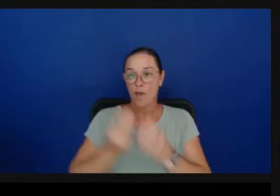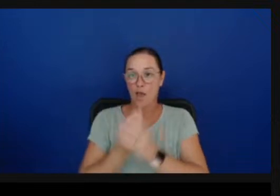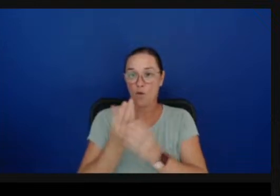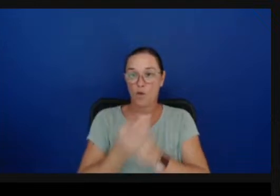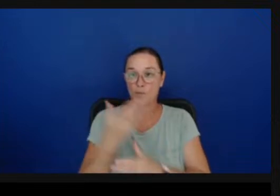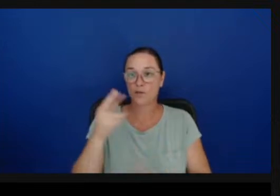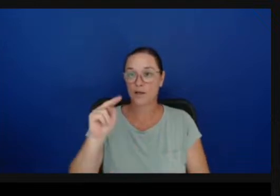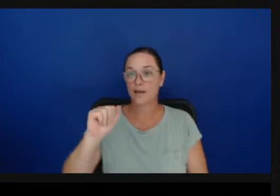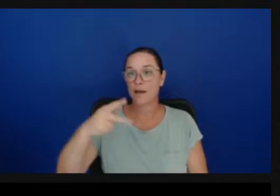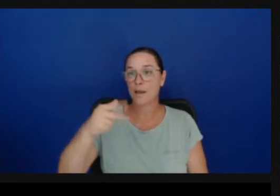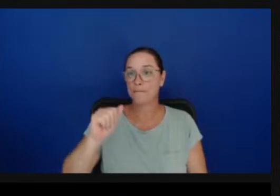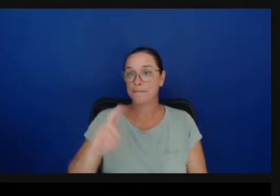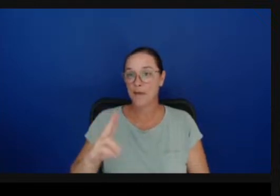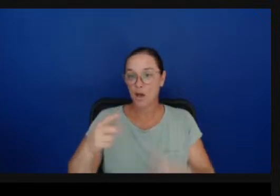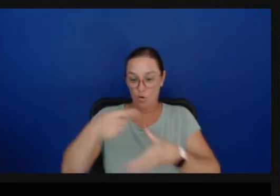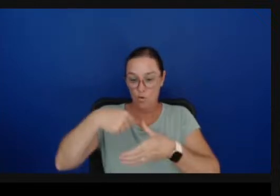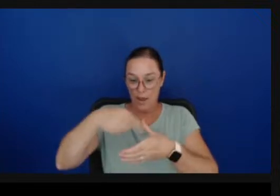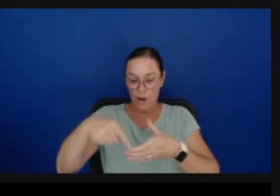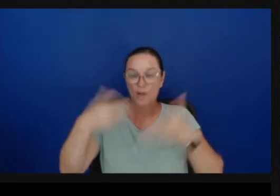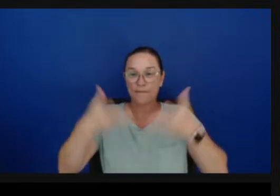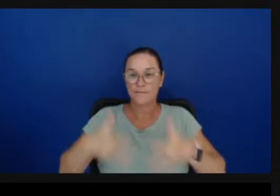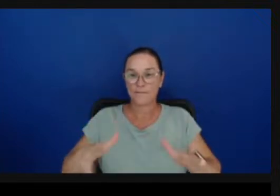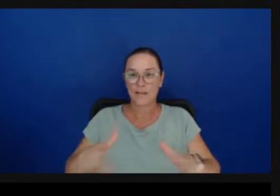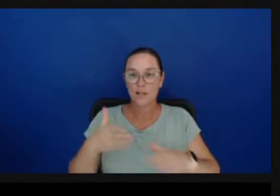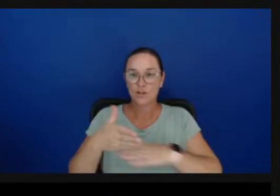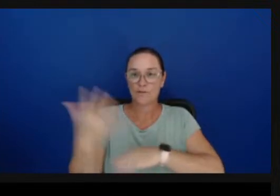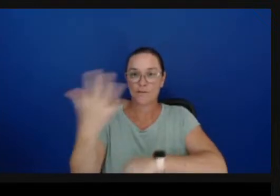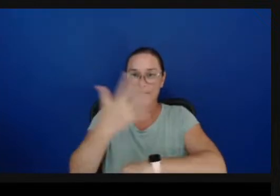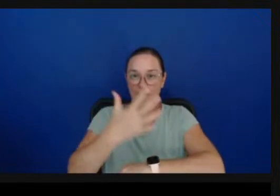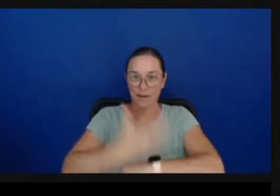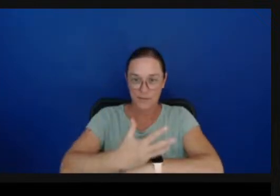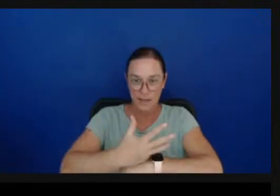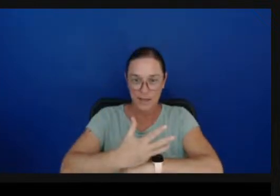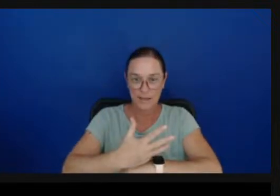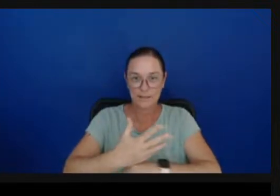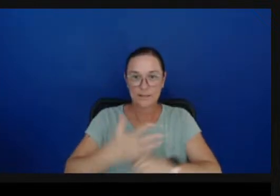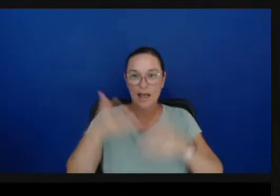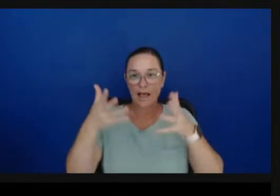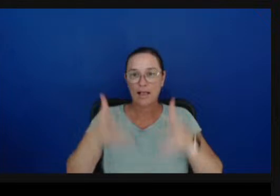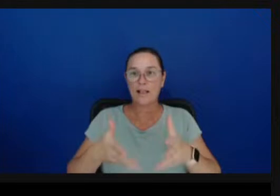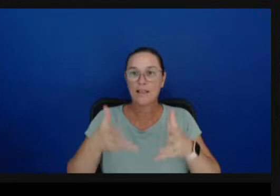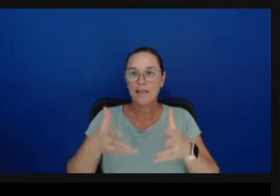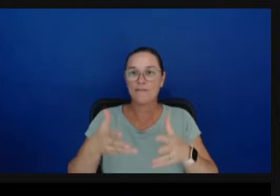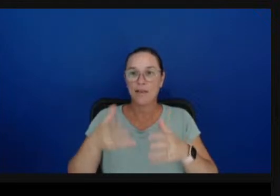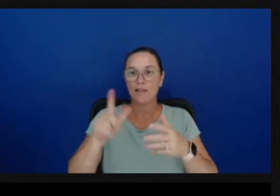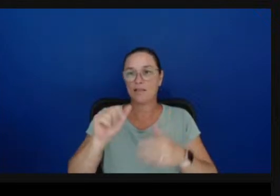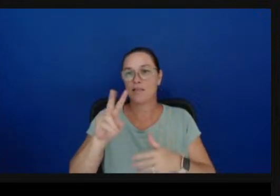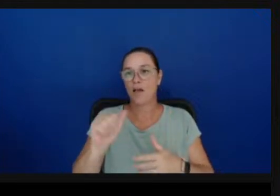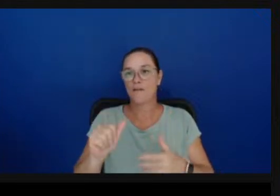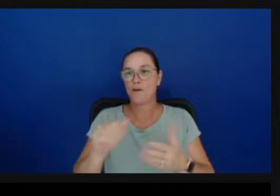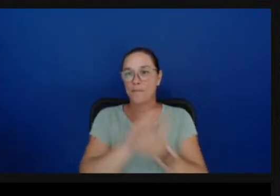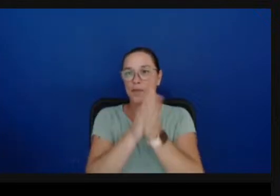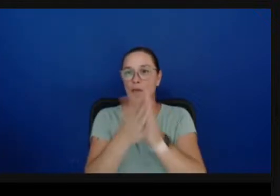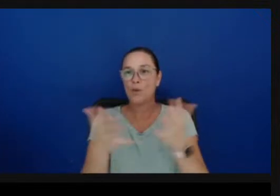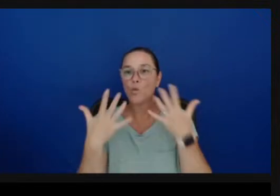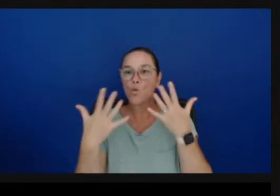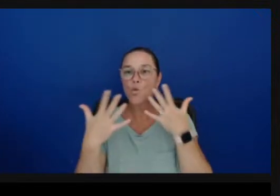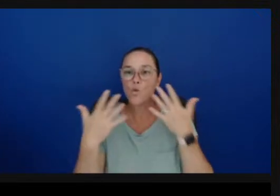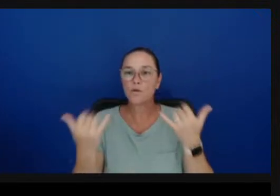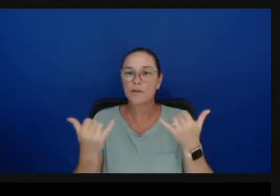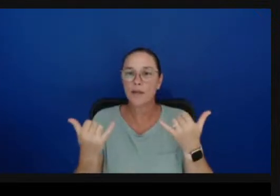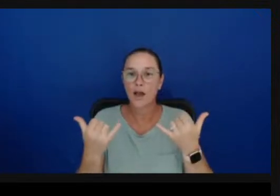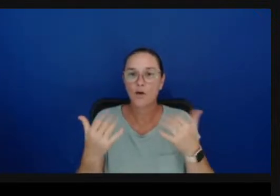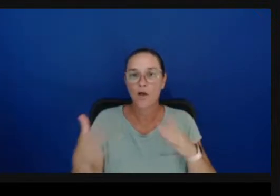the East Rift has ended after 5 days, leaving a pad of cooling lava in the crater floor and above